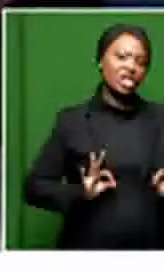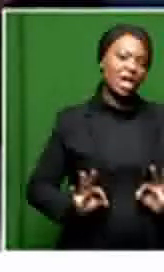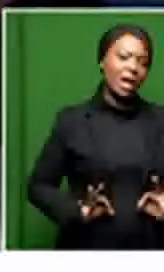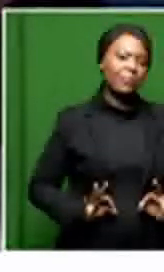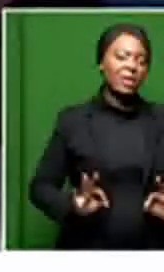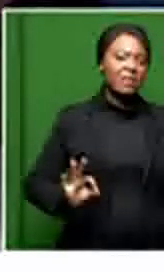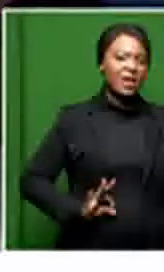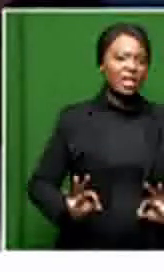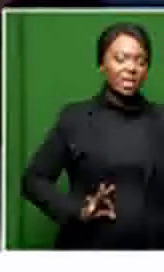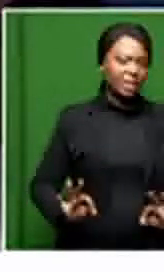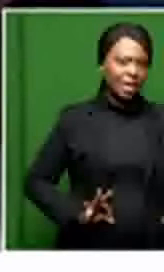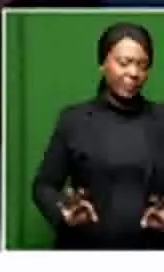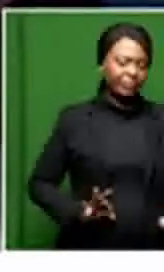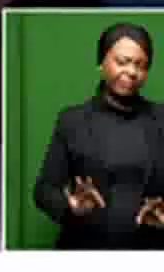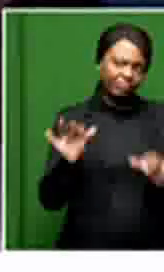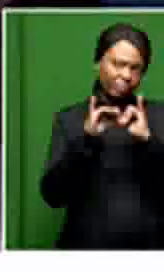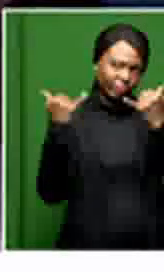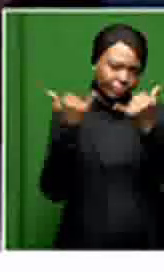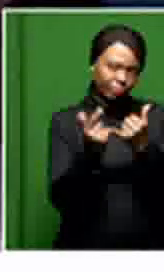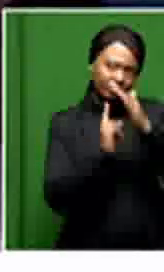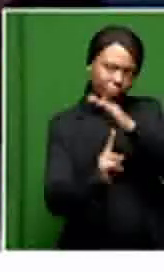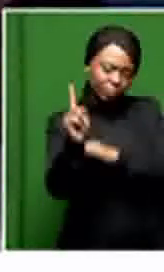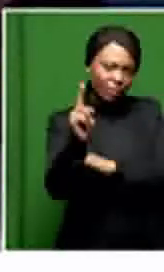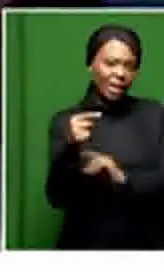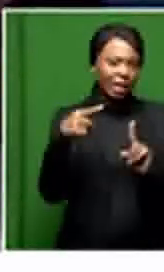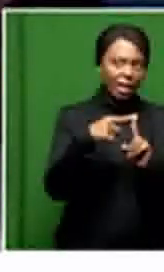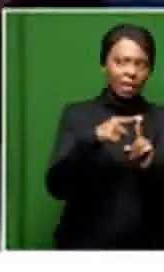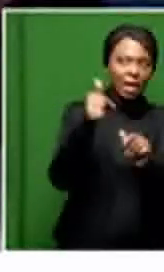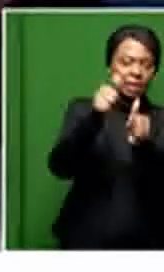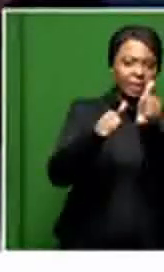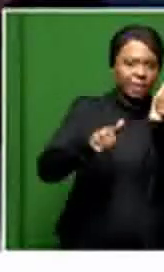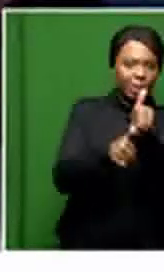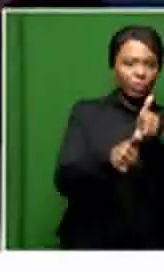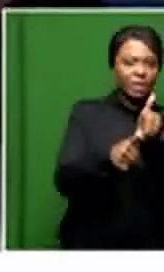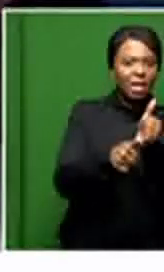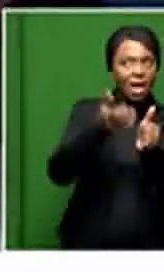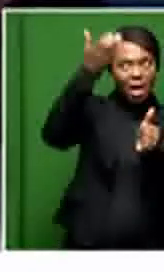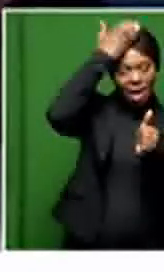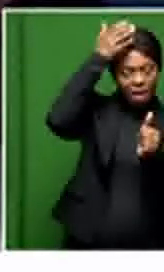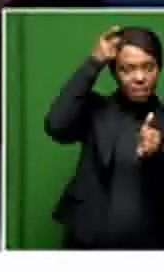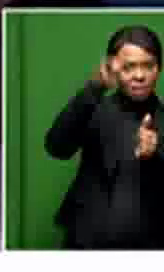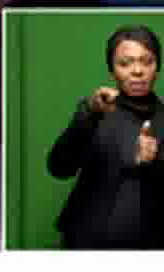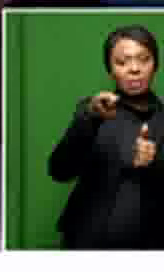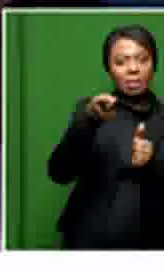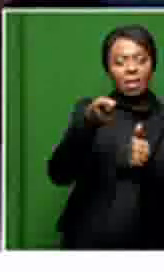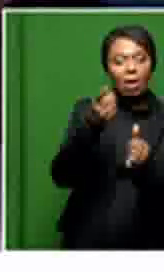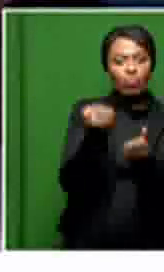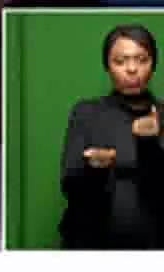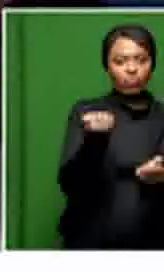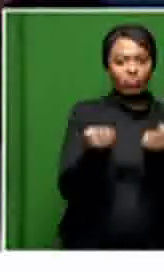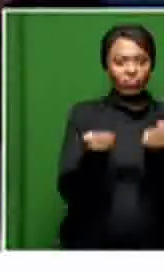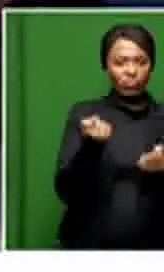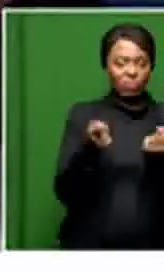Collegians, and ends up being the deputy head of the Supreme Courts of Appeals. So these